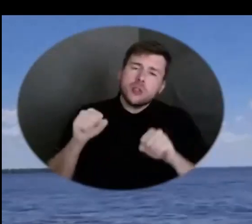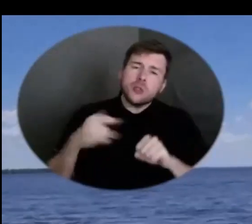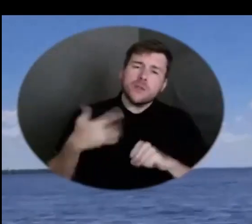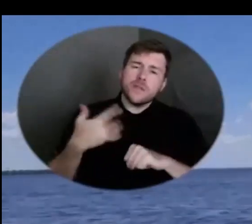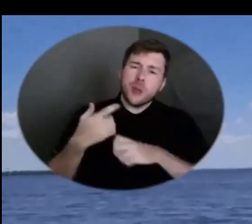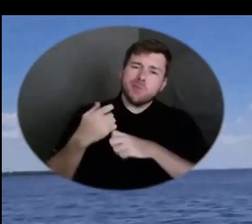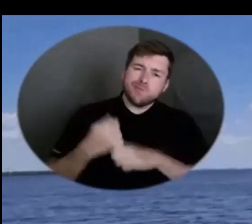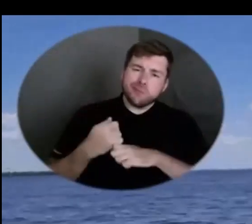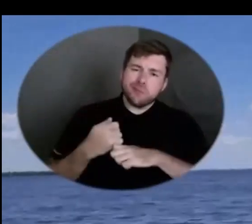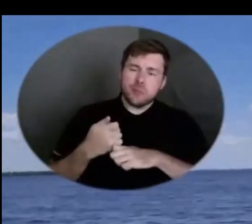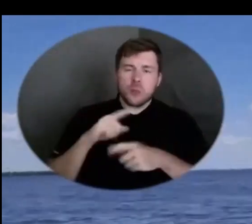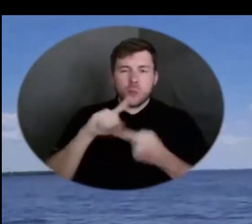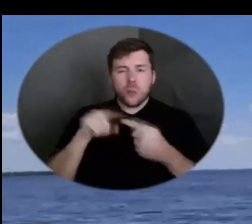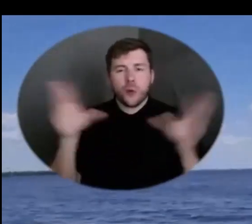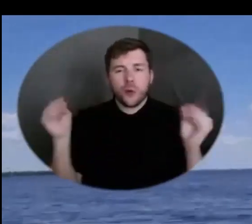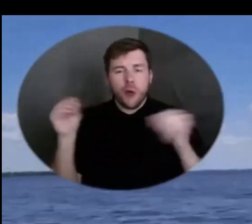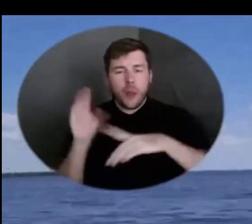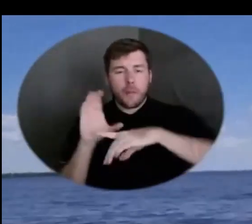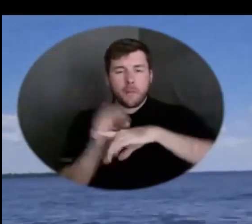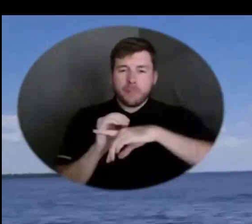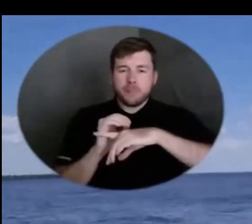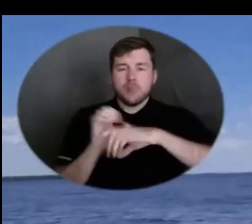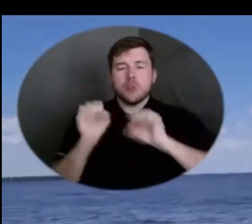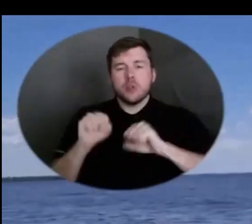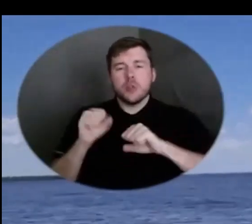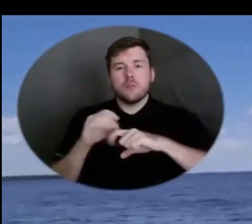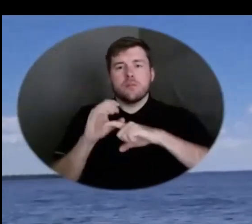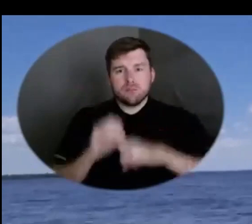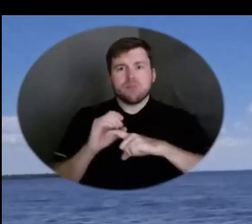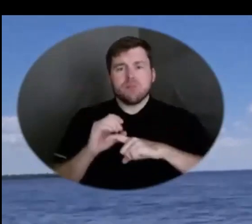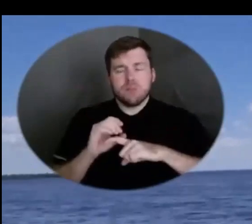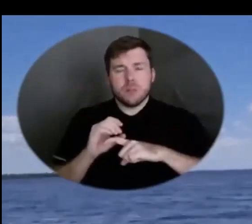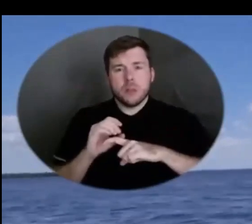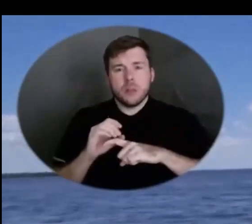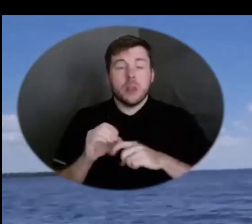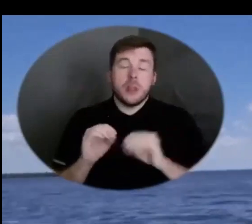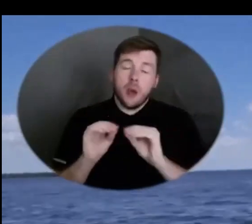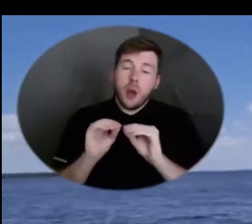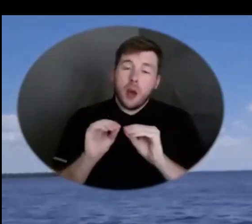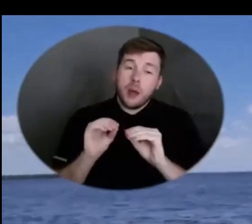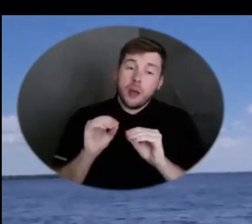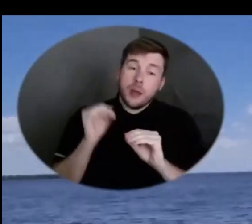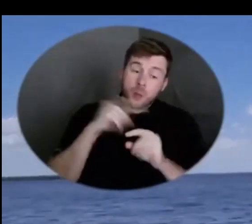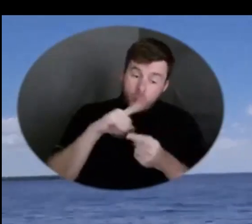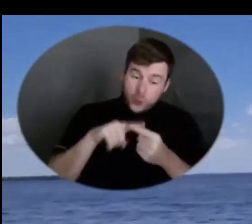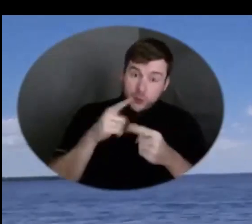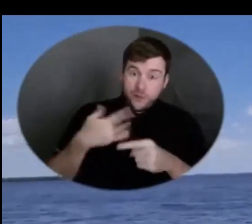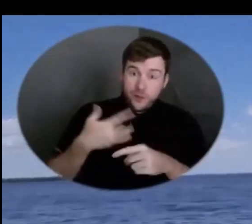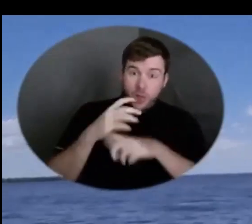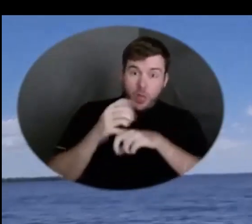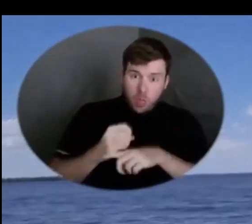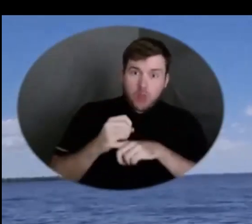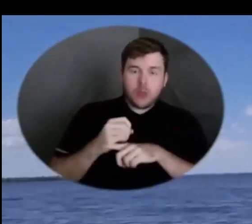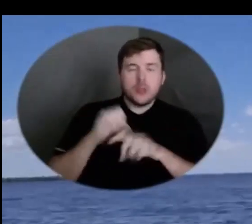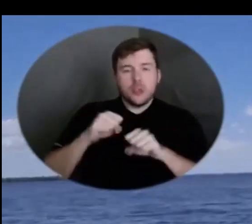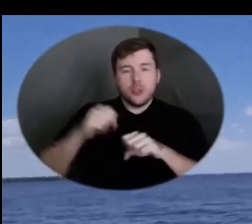and you can take it up and check it if you want, and drop it right back down. Now obviously, the more of these you have in the water, the more people you have